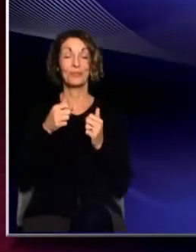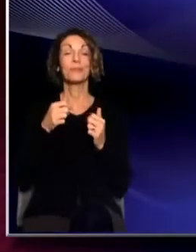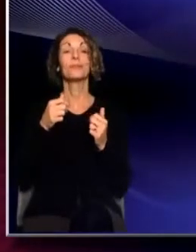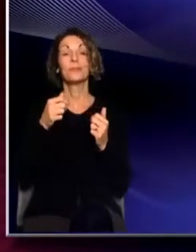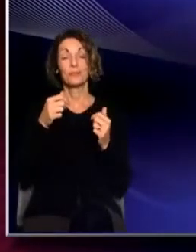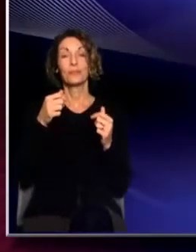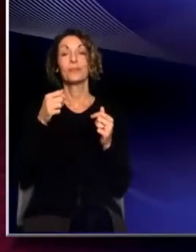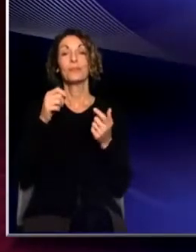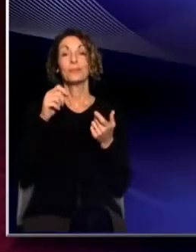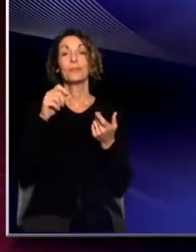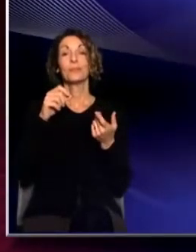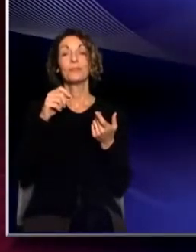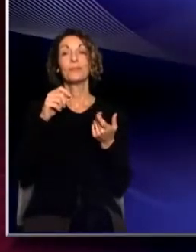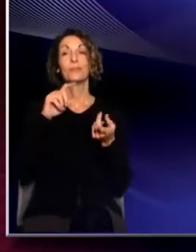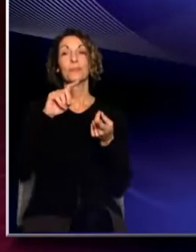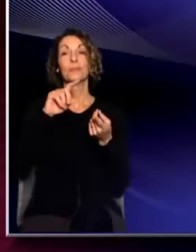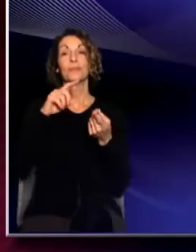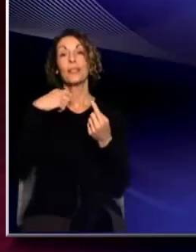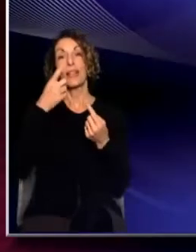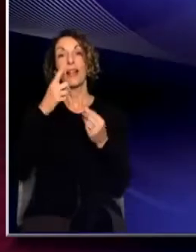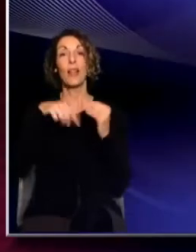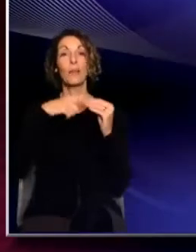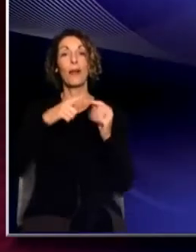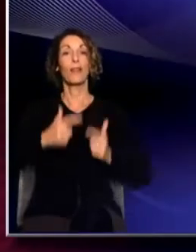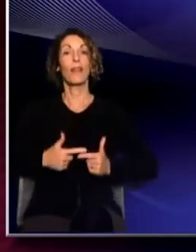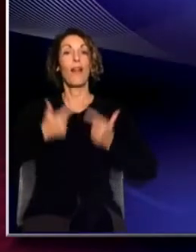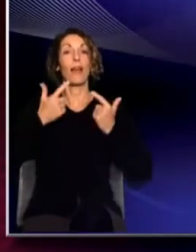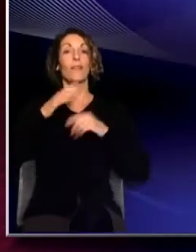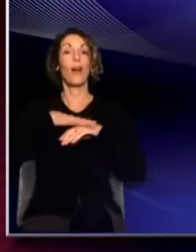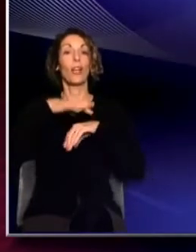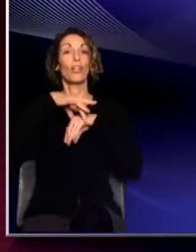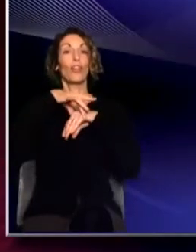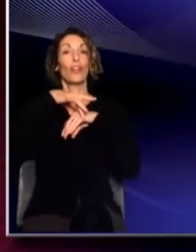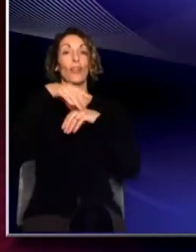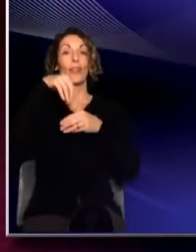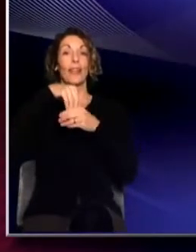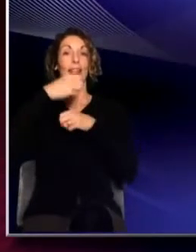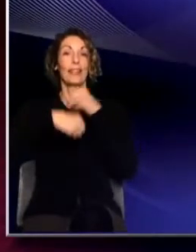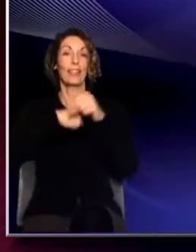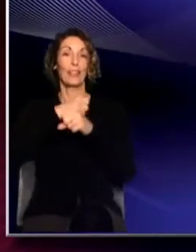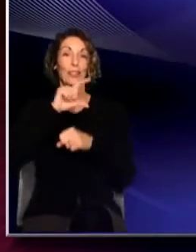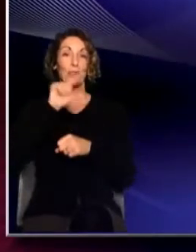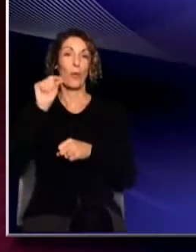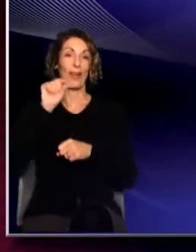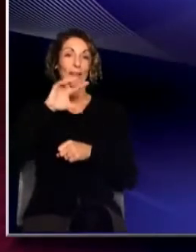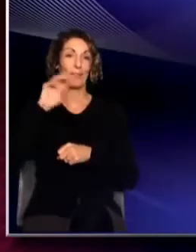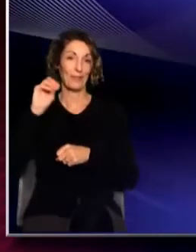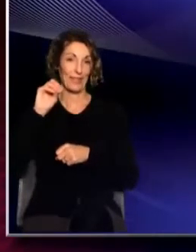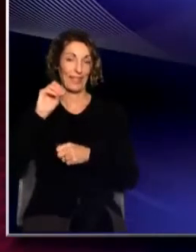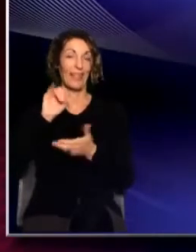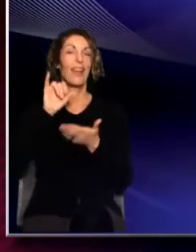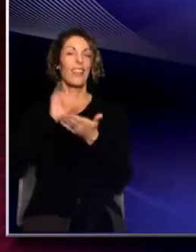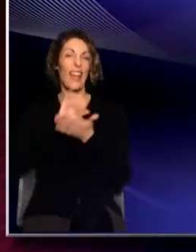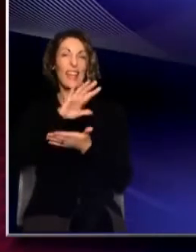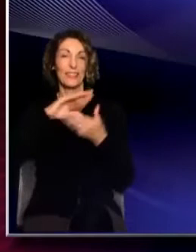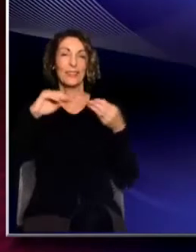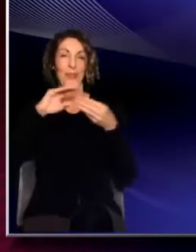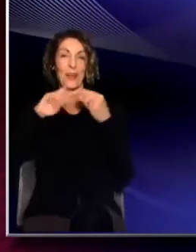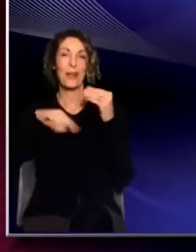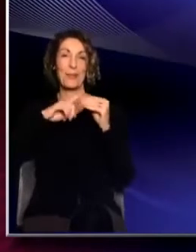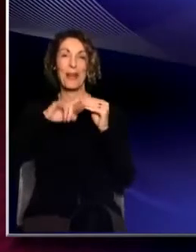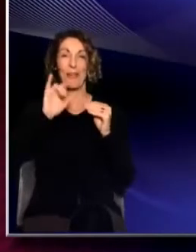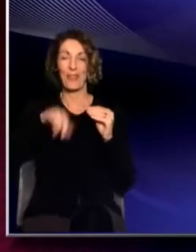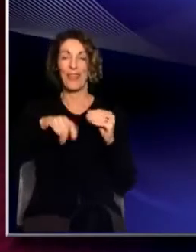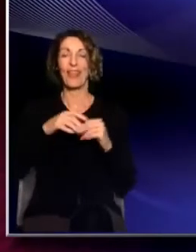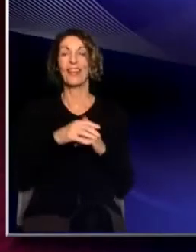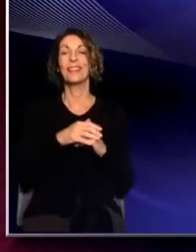tell you about life on Earth in 2050. So that's what their stories were about.